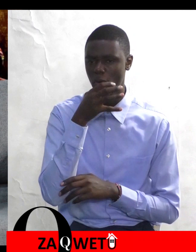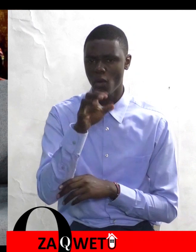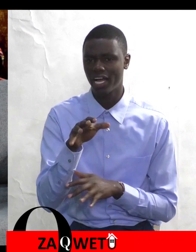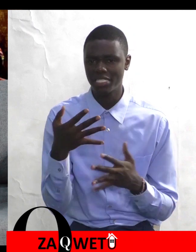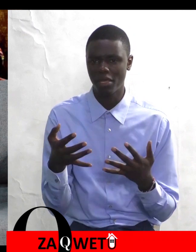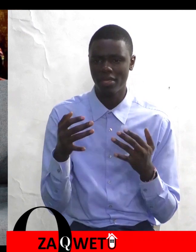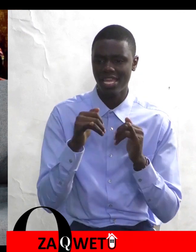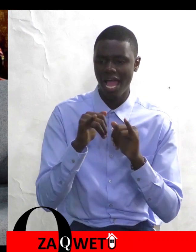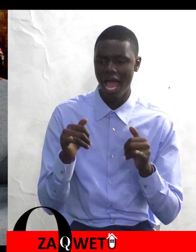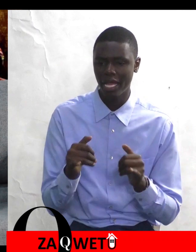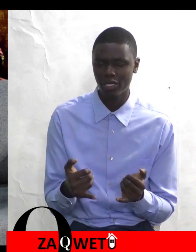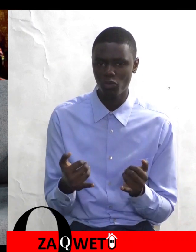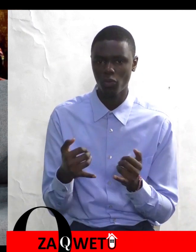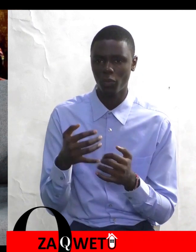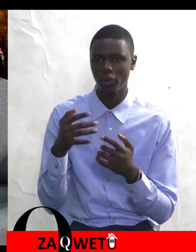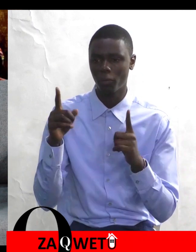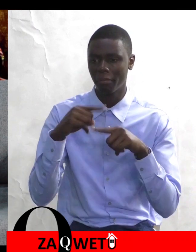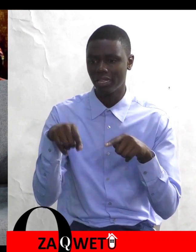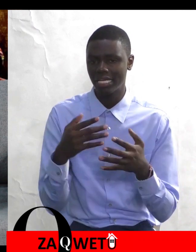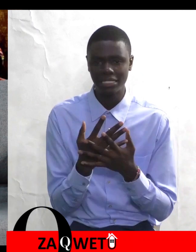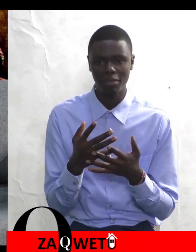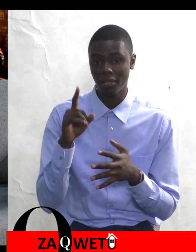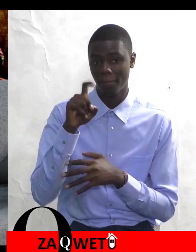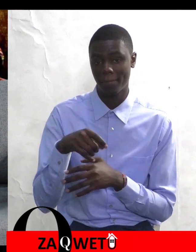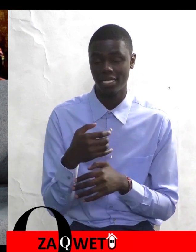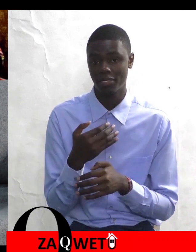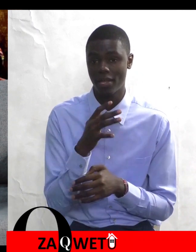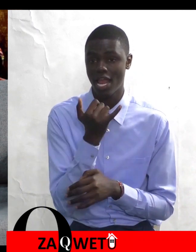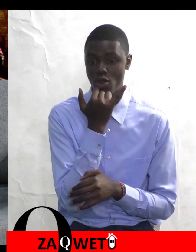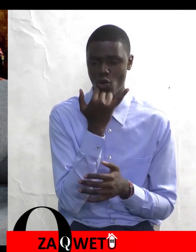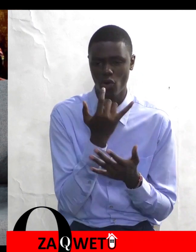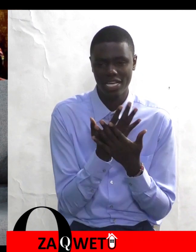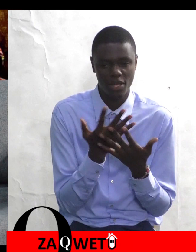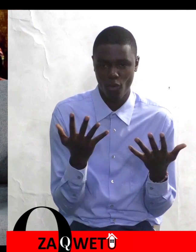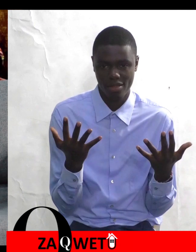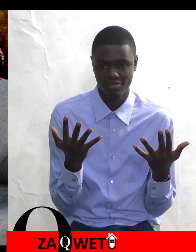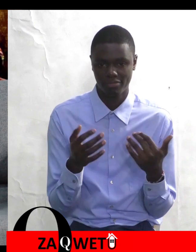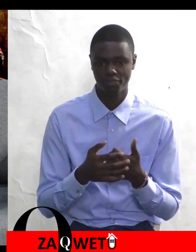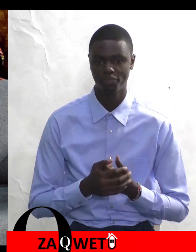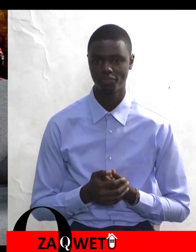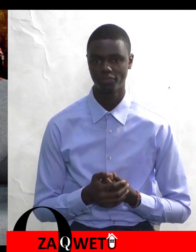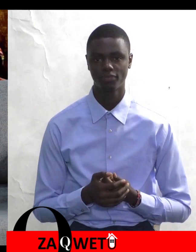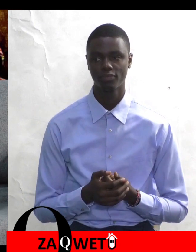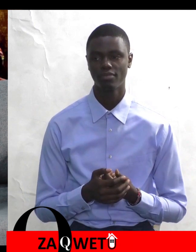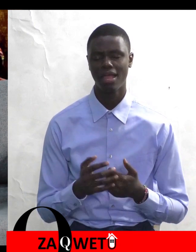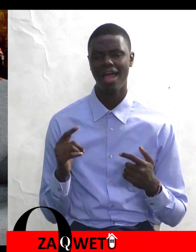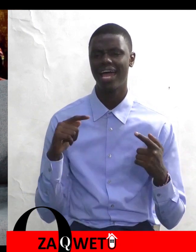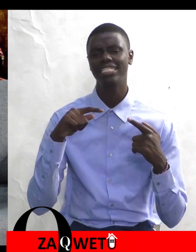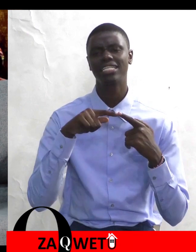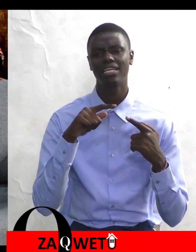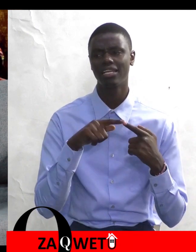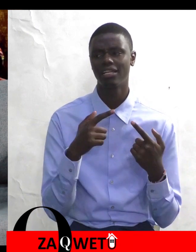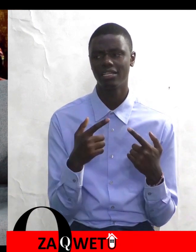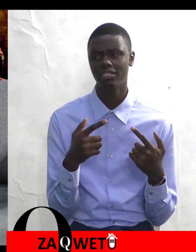know, it's umekosea the gods, yeah. You know, it's a curse, yes. Something must have gone wrong somewhere. Yeah.